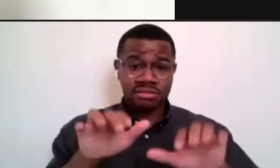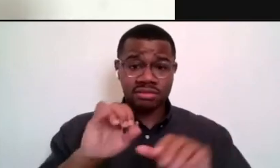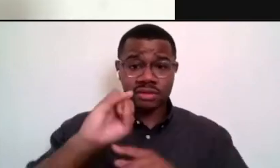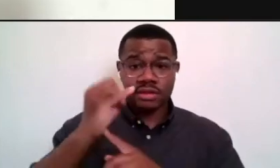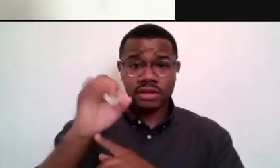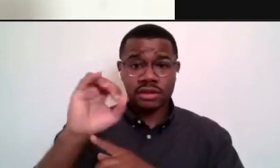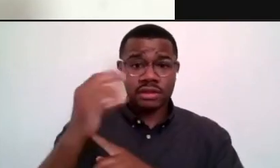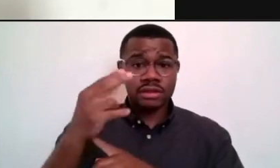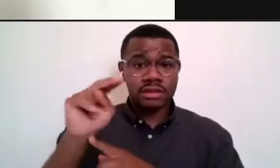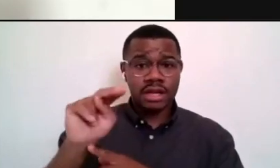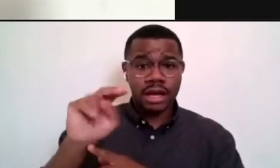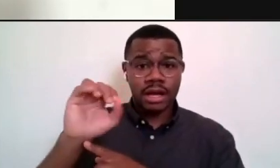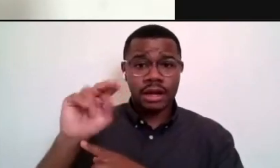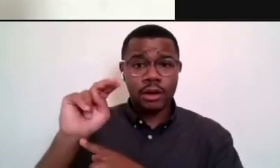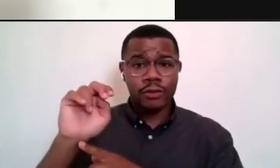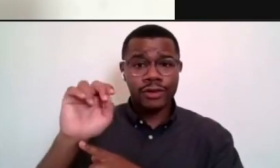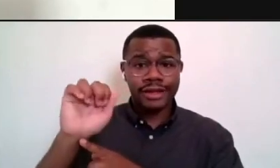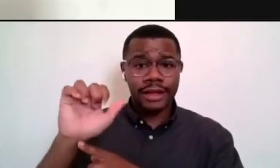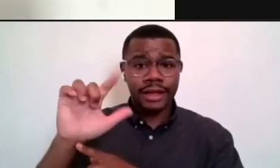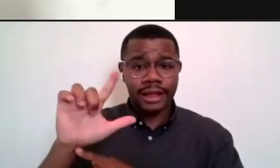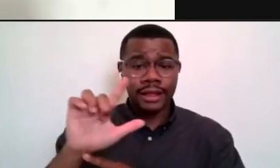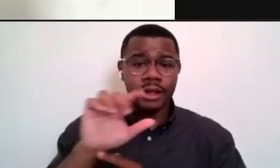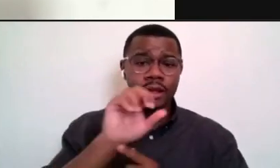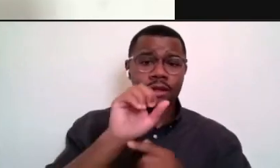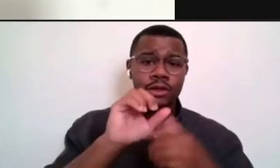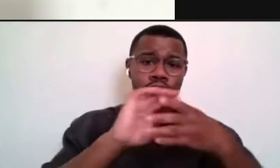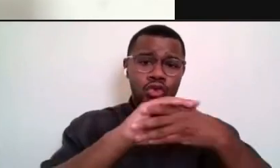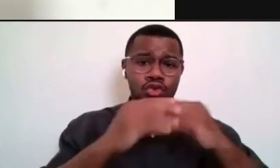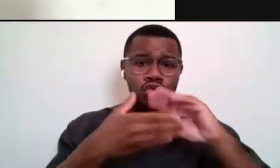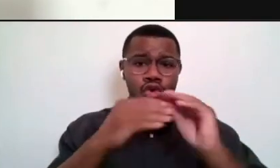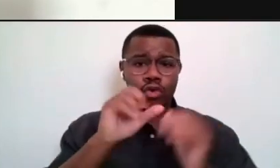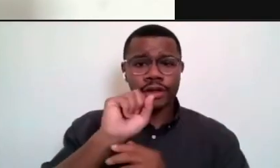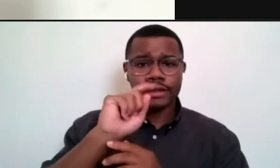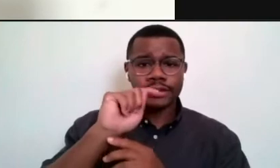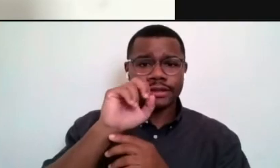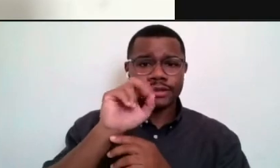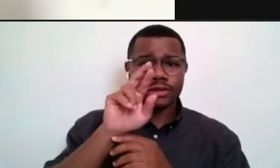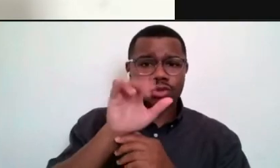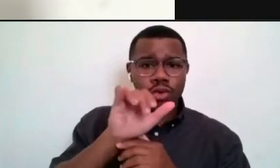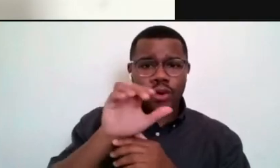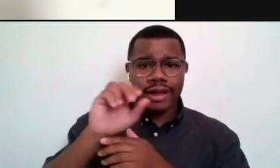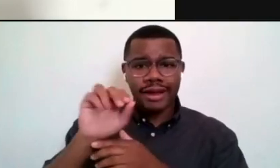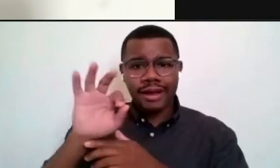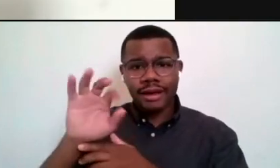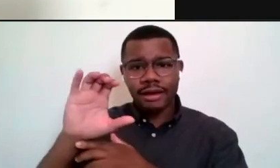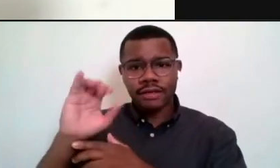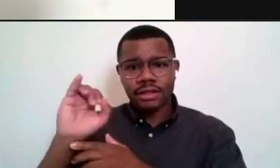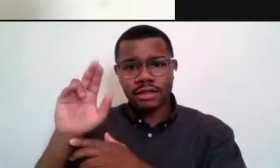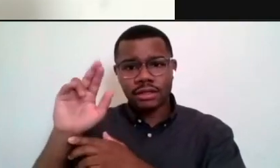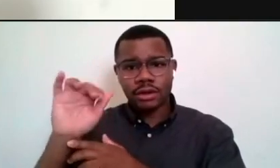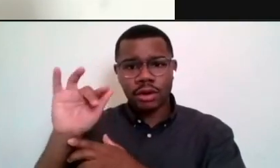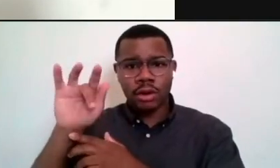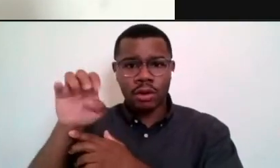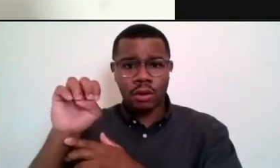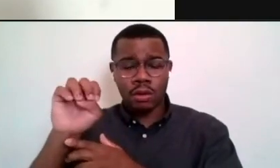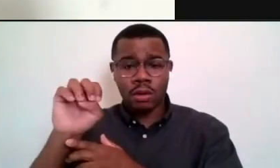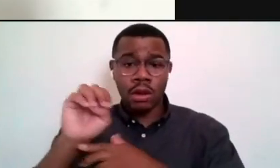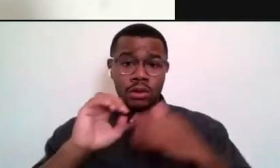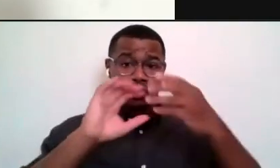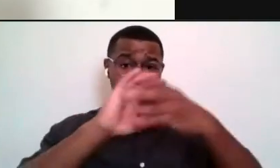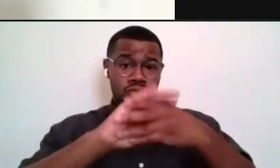But it's really the simple, everybody's got the same amount of time to tell a story. No one is